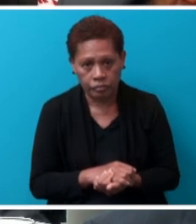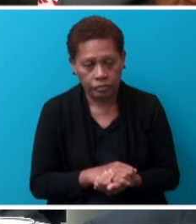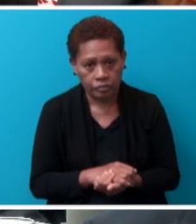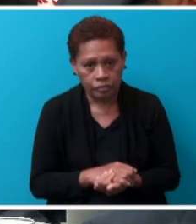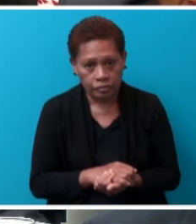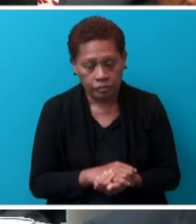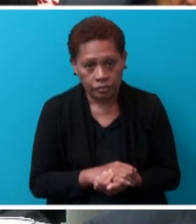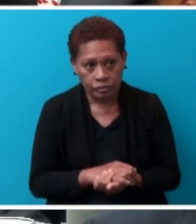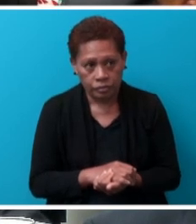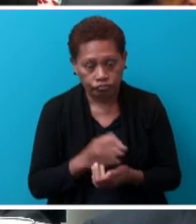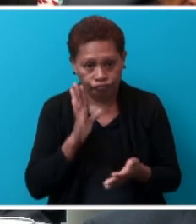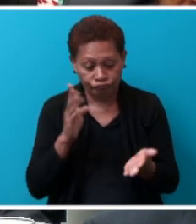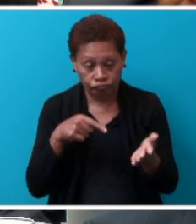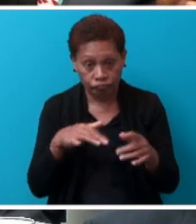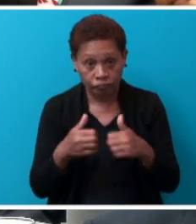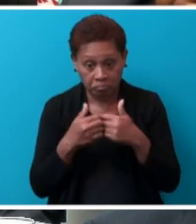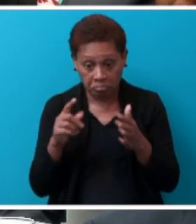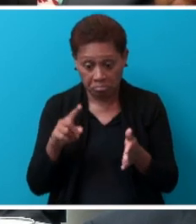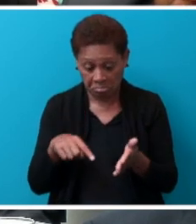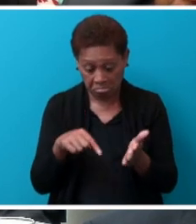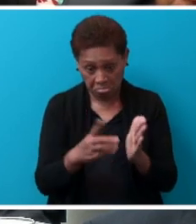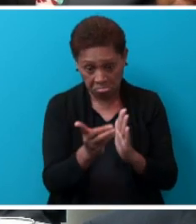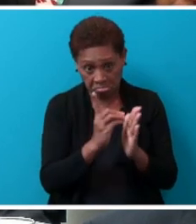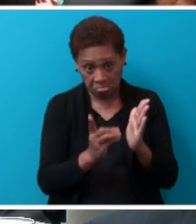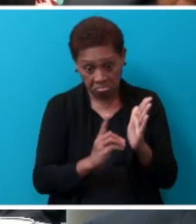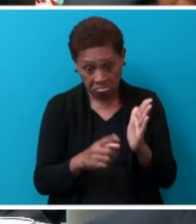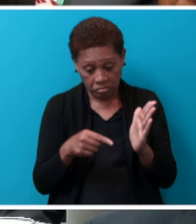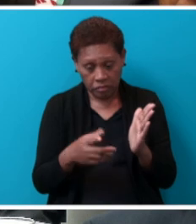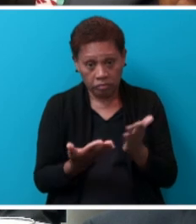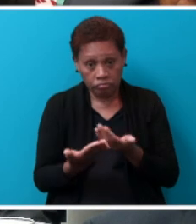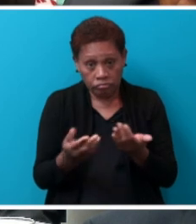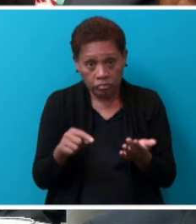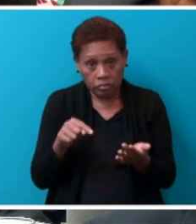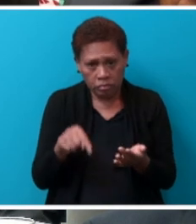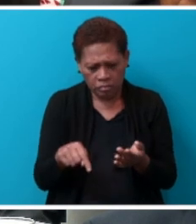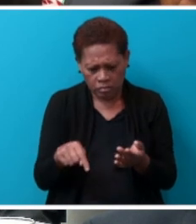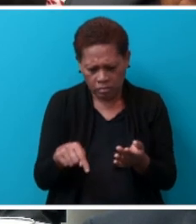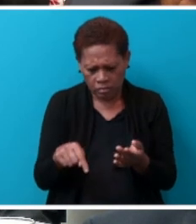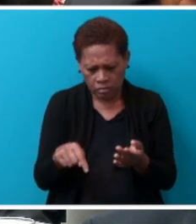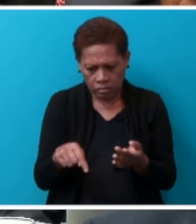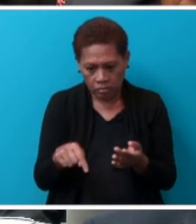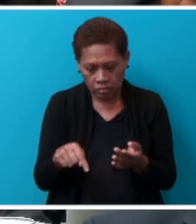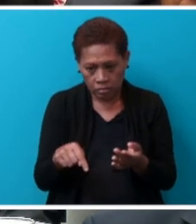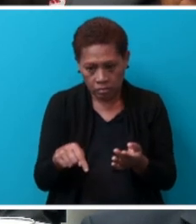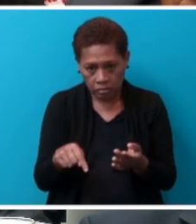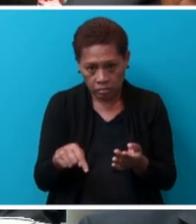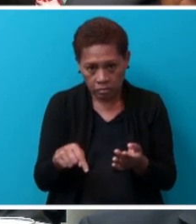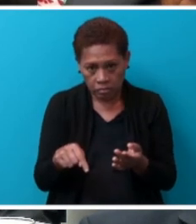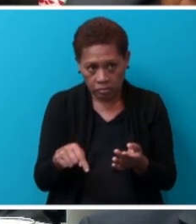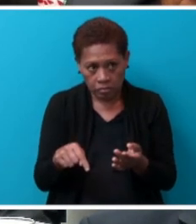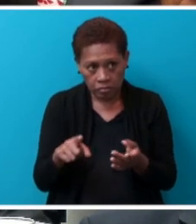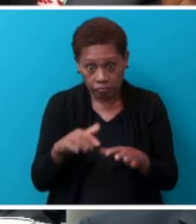Before I begin with the specifics of the feasibility study, I would like to first highlight the funding breakdowns of this important initiative. The government is